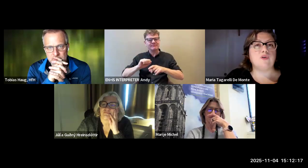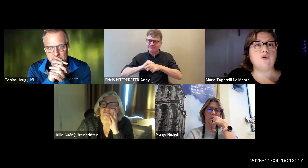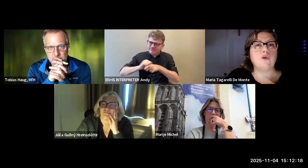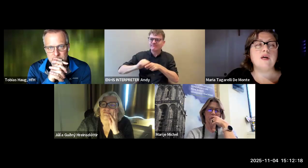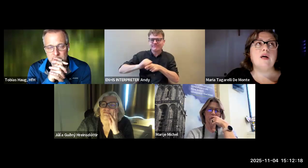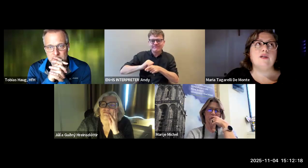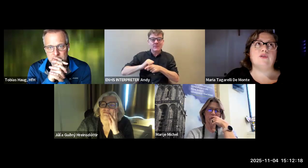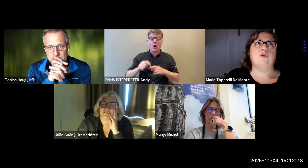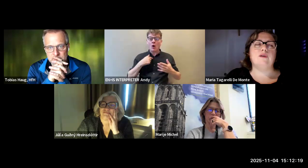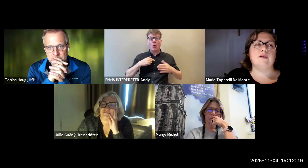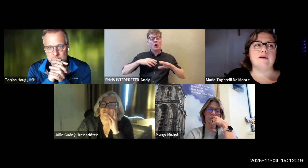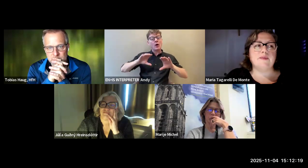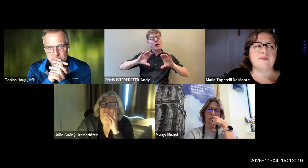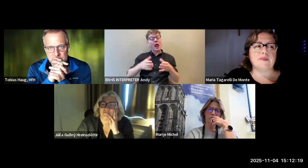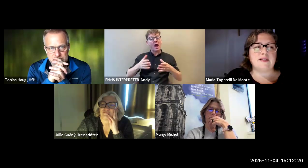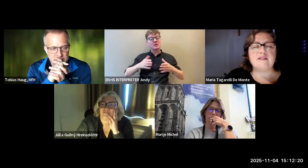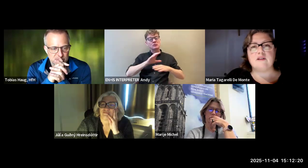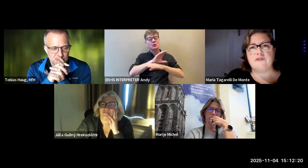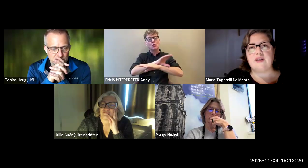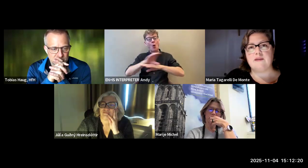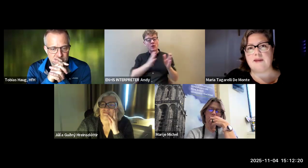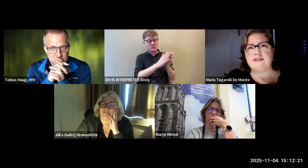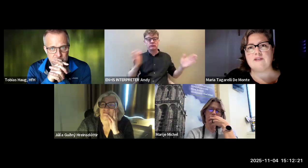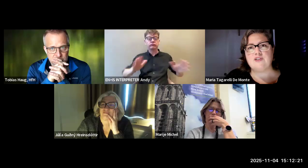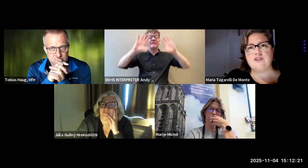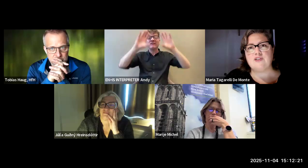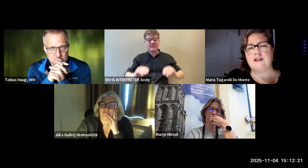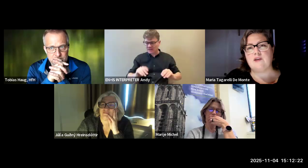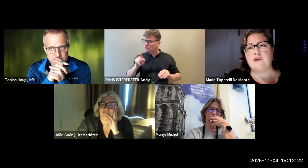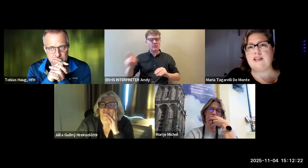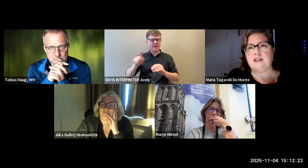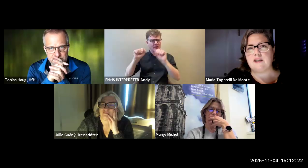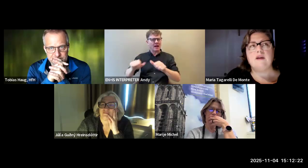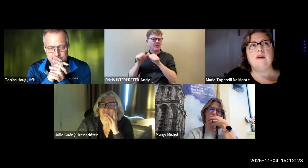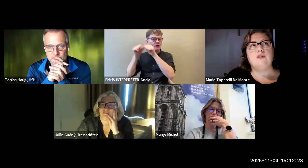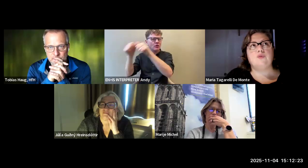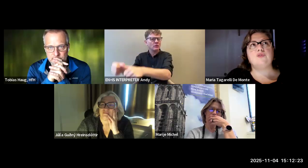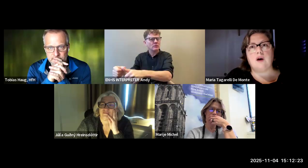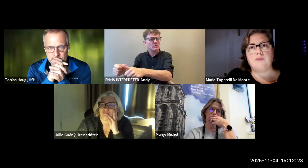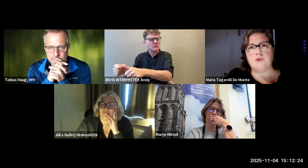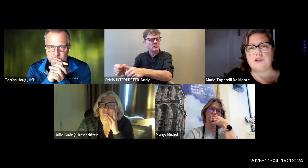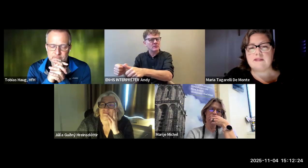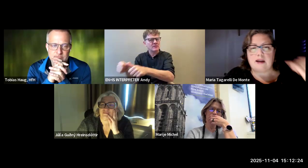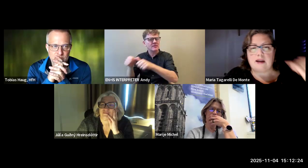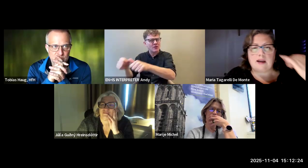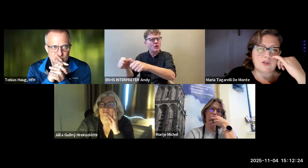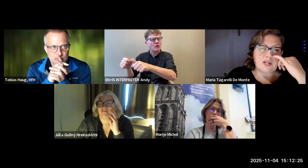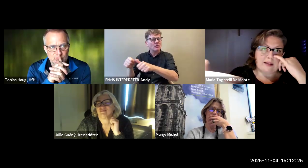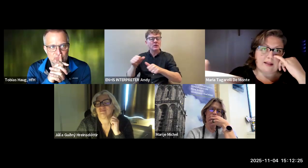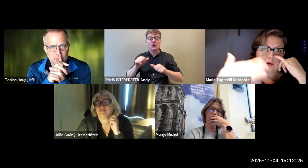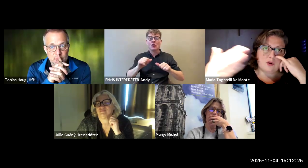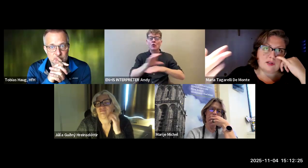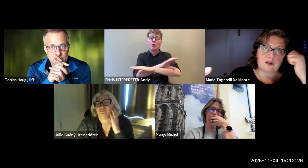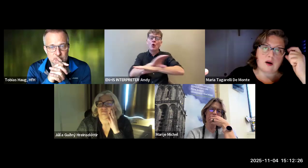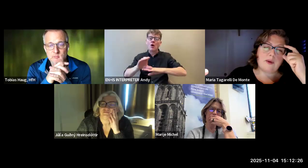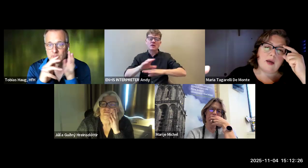after the end of the course. So it does convey the message that they don't need to stop learning sign